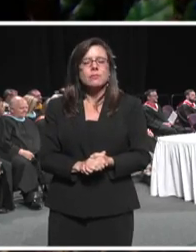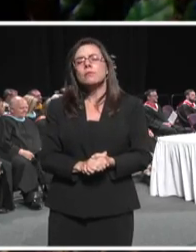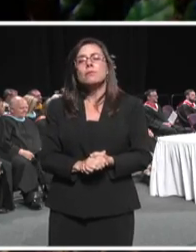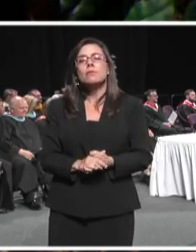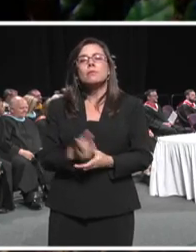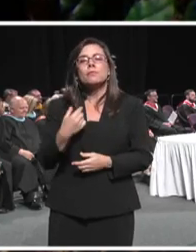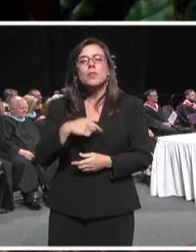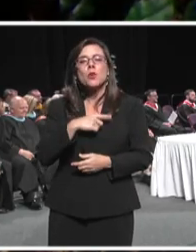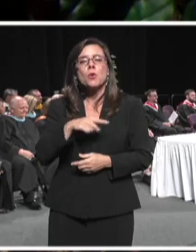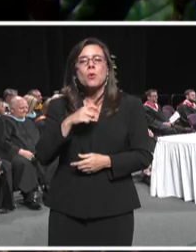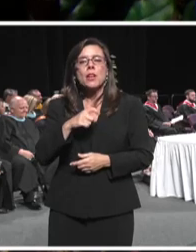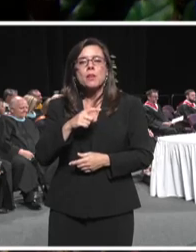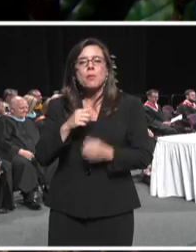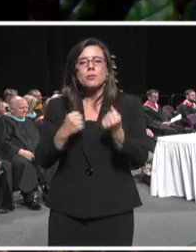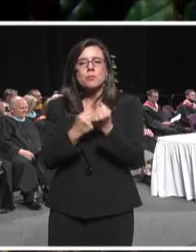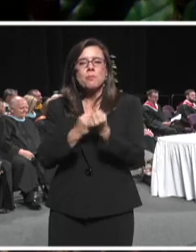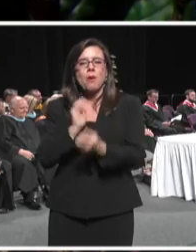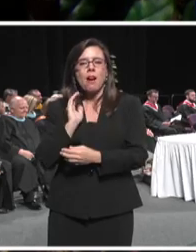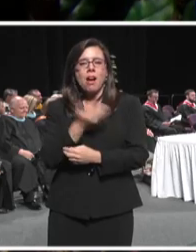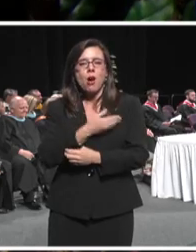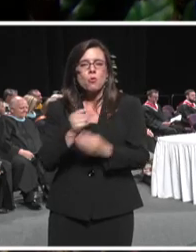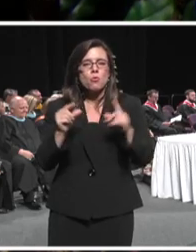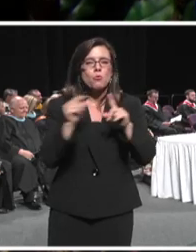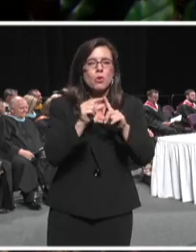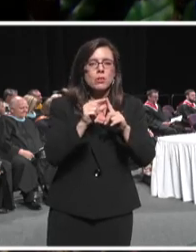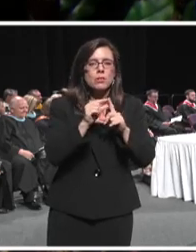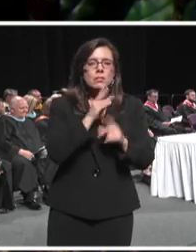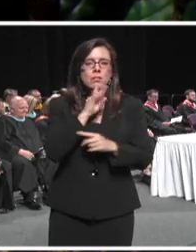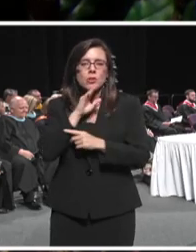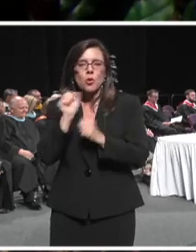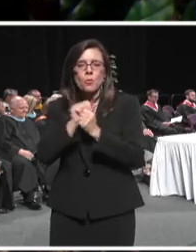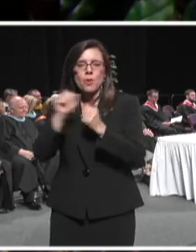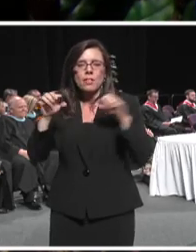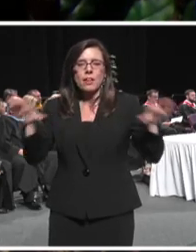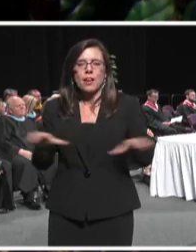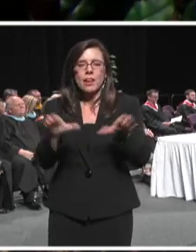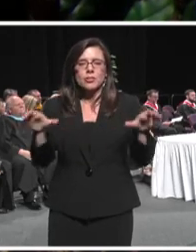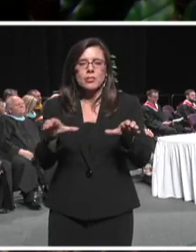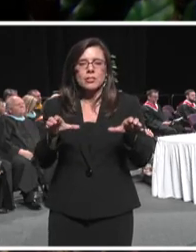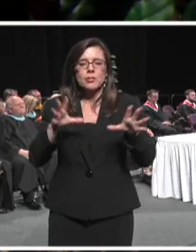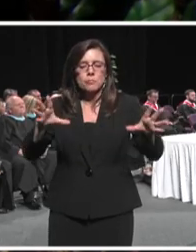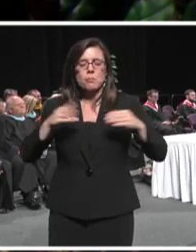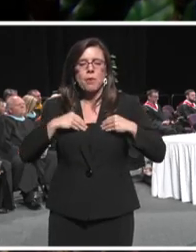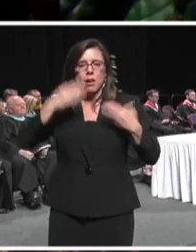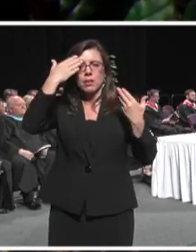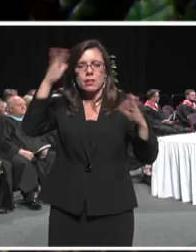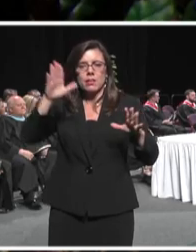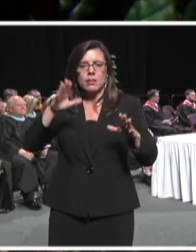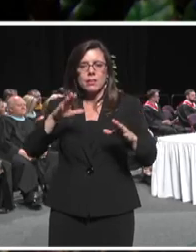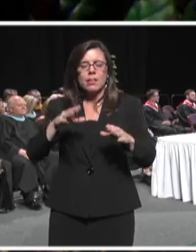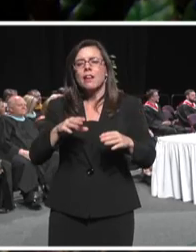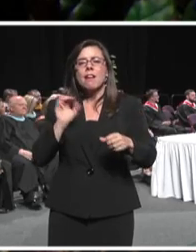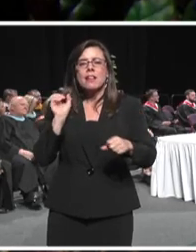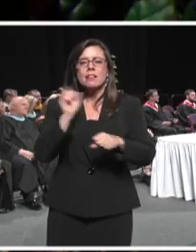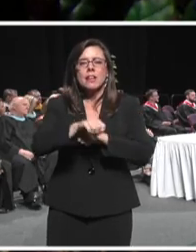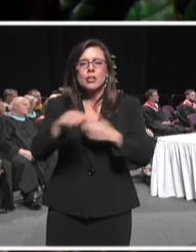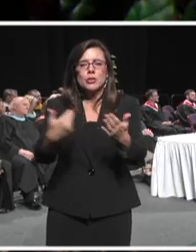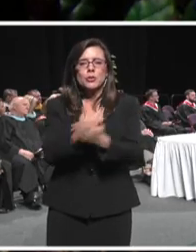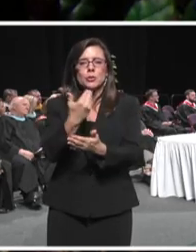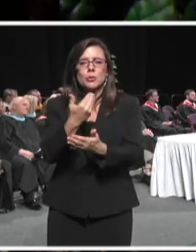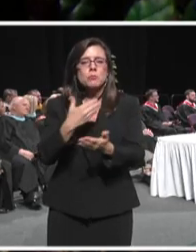We must back our words with actions, embrace the unknown, and tackle something new. No matter what path you have